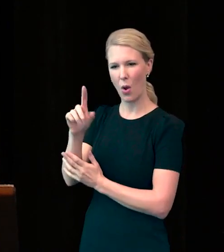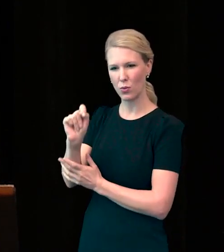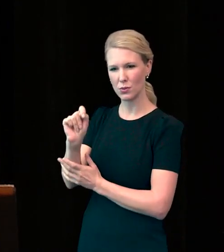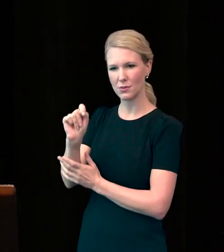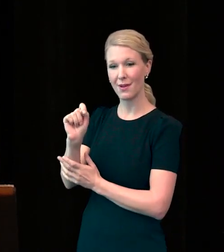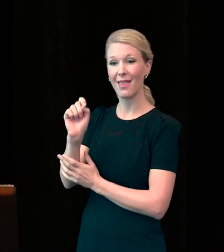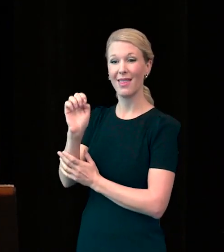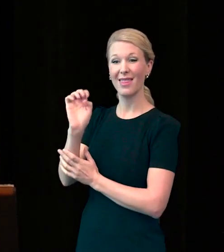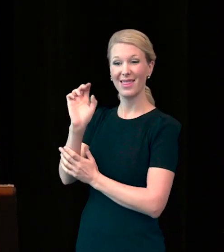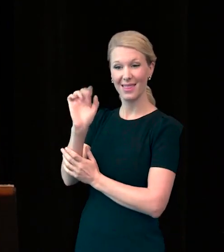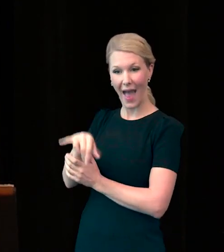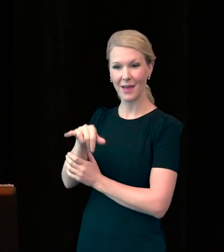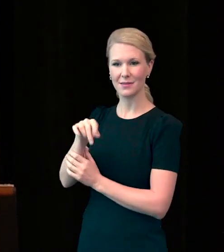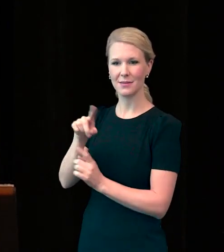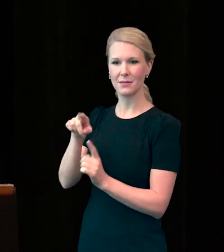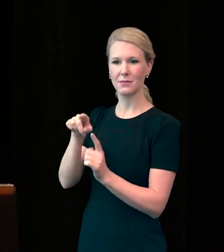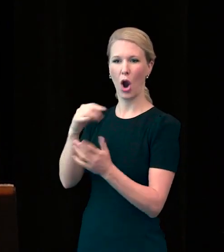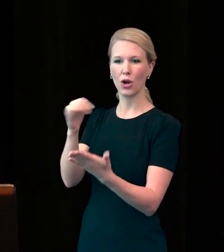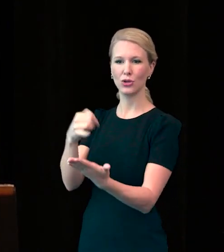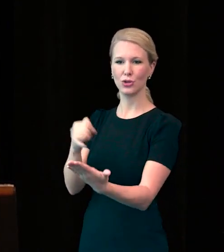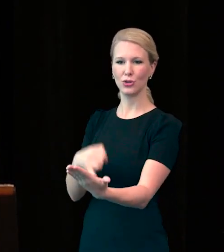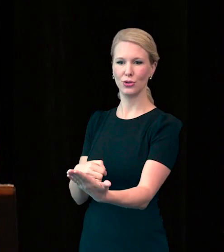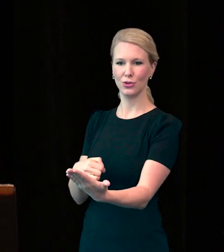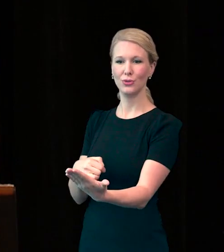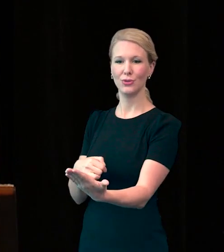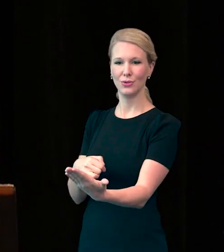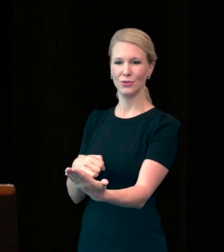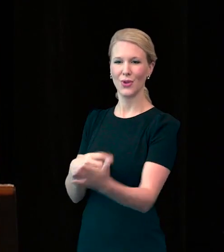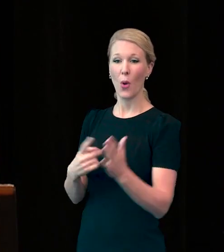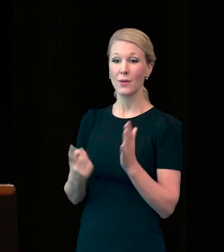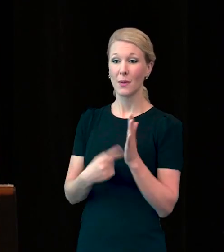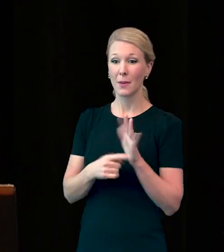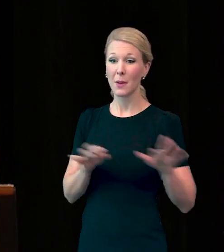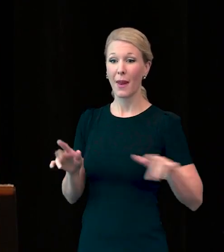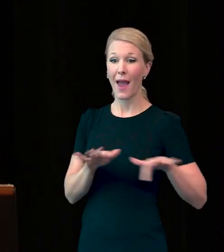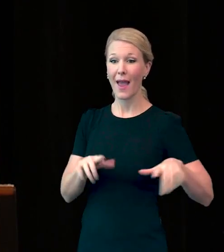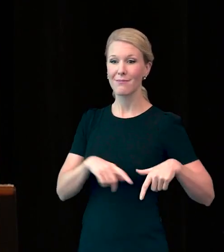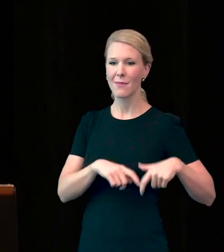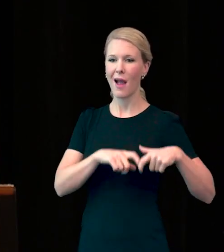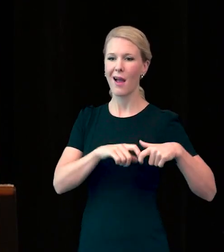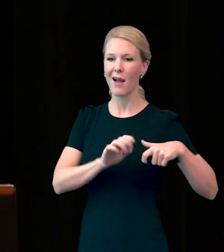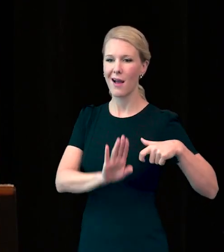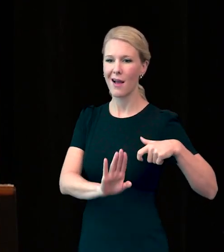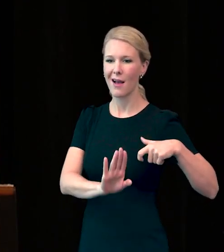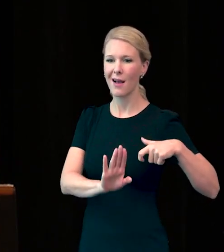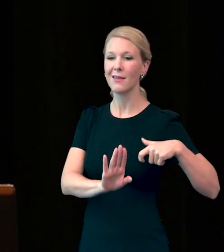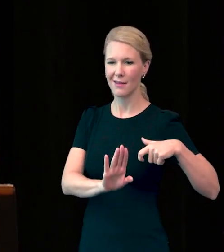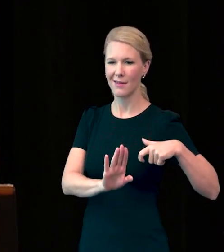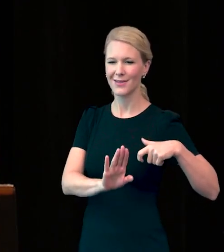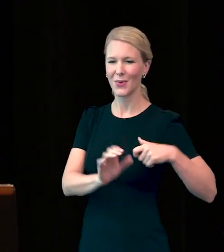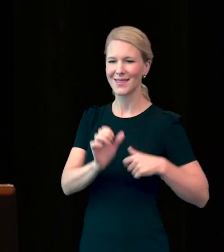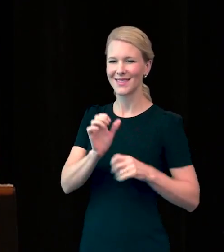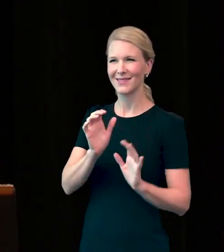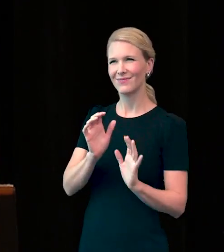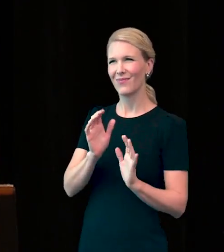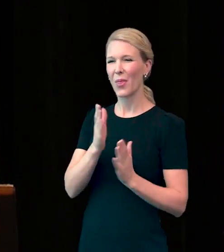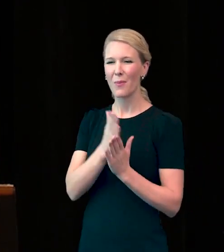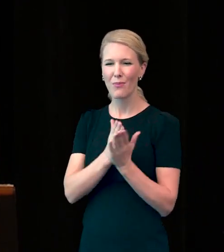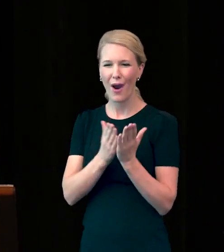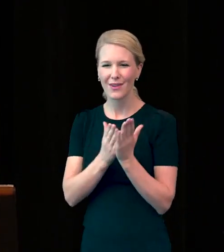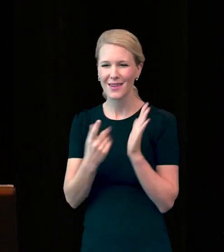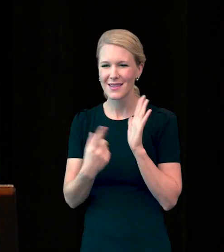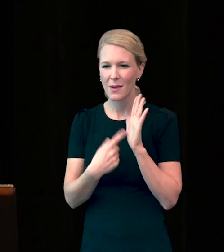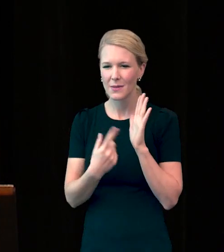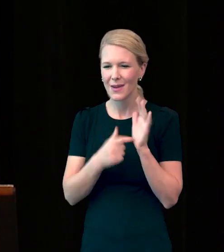art resides. So the art is not always the obvious part that other people see, but it's the